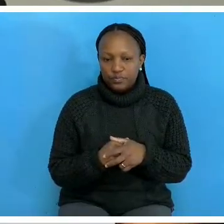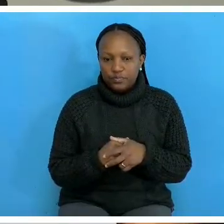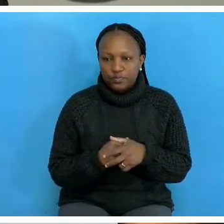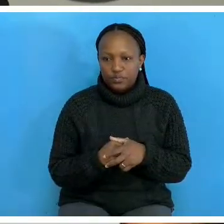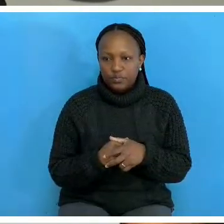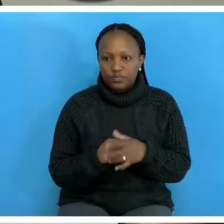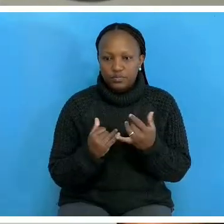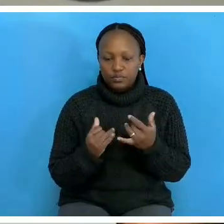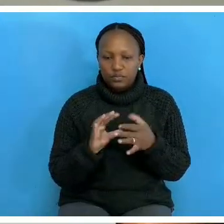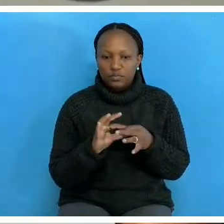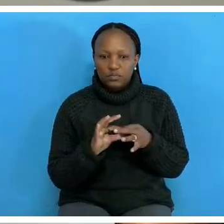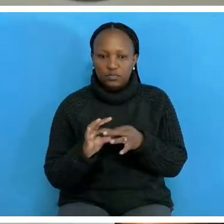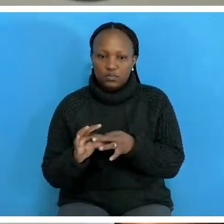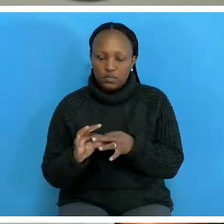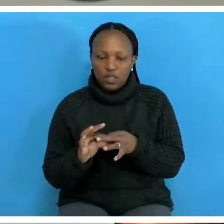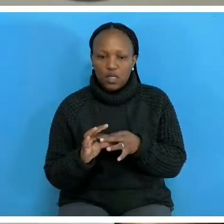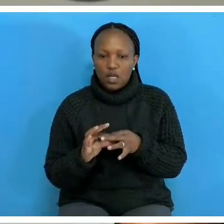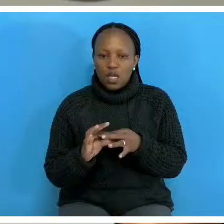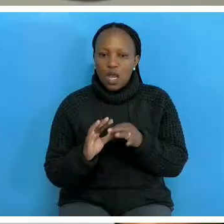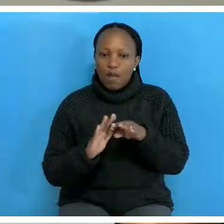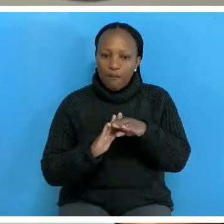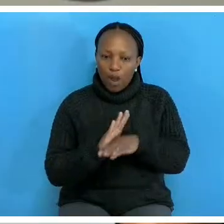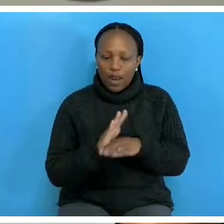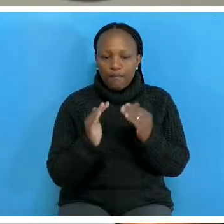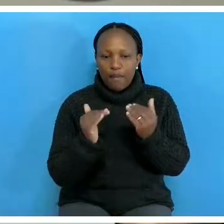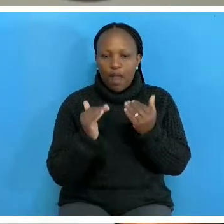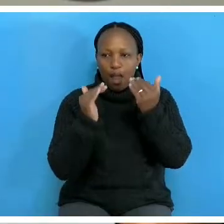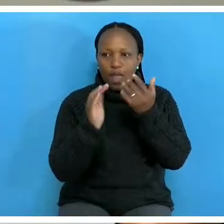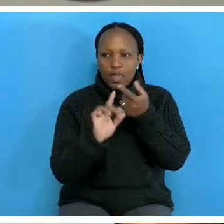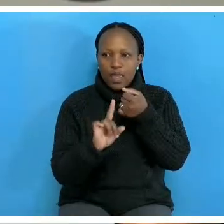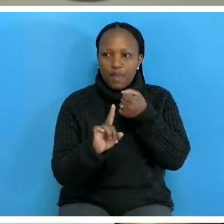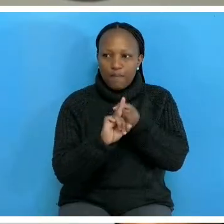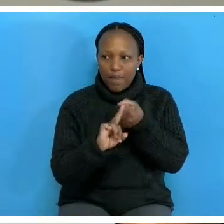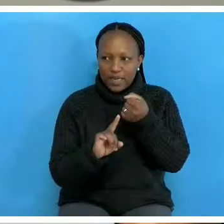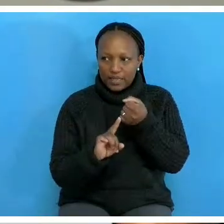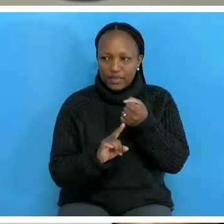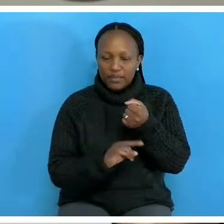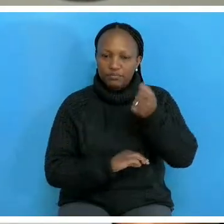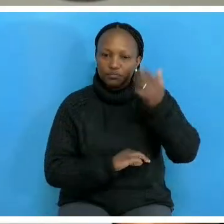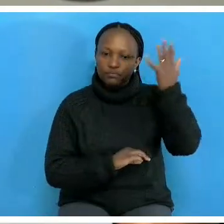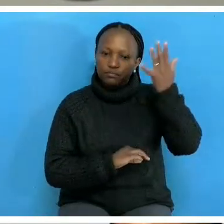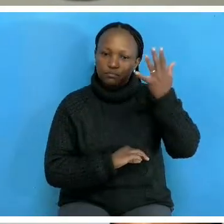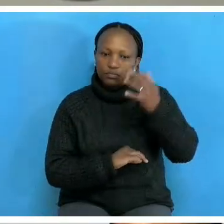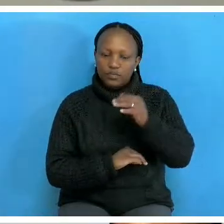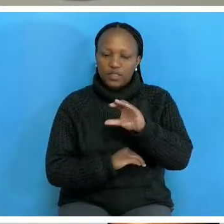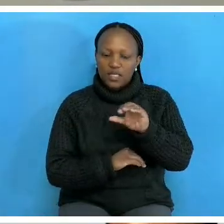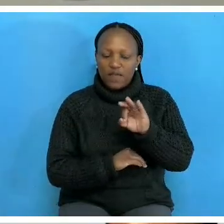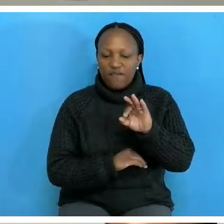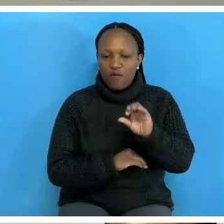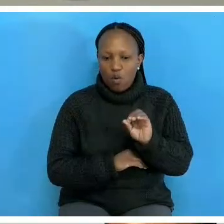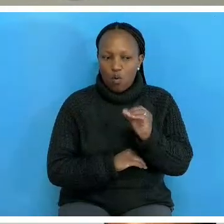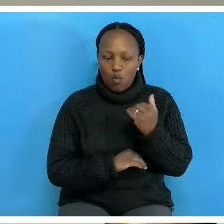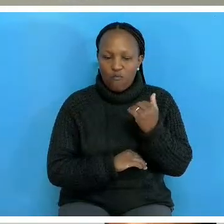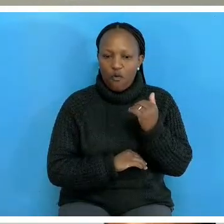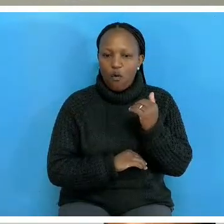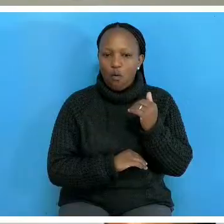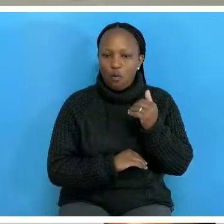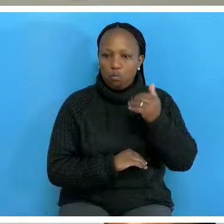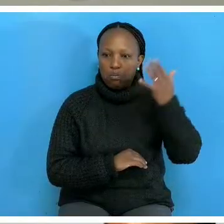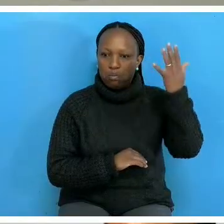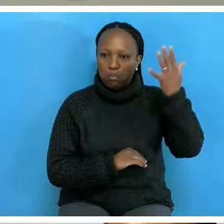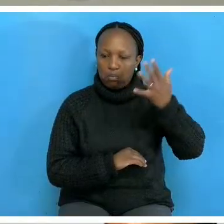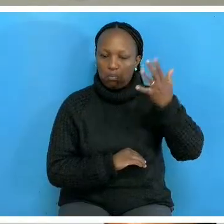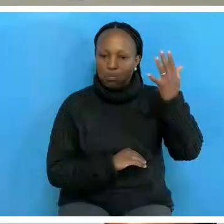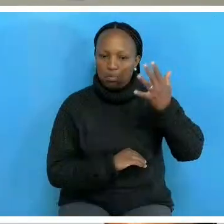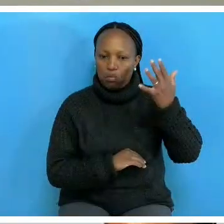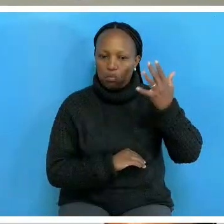to what is called high impact programs. In the presentation by the CFO that was mentioned, so